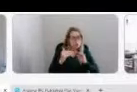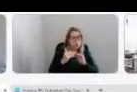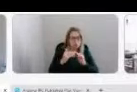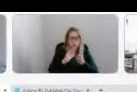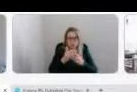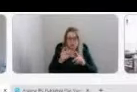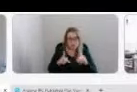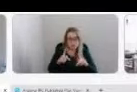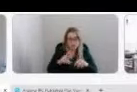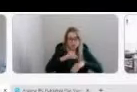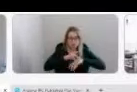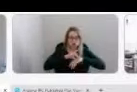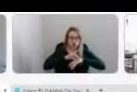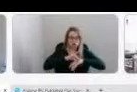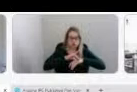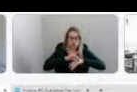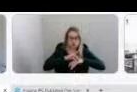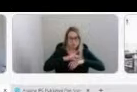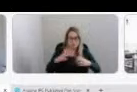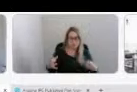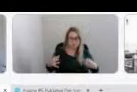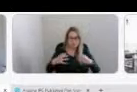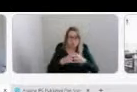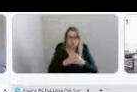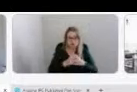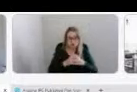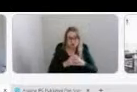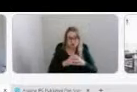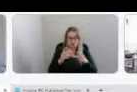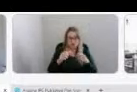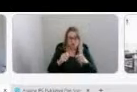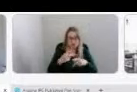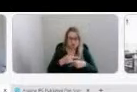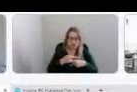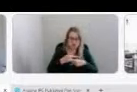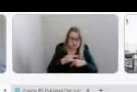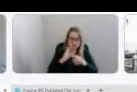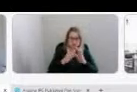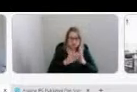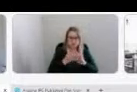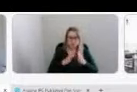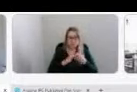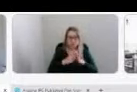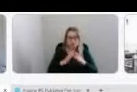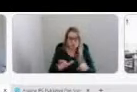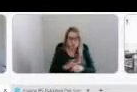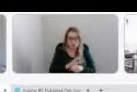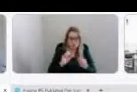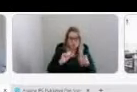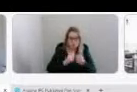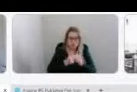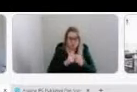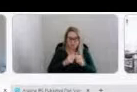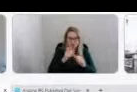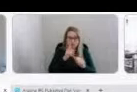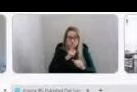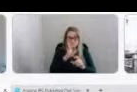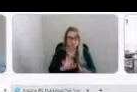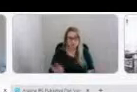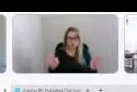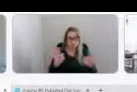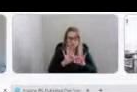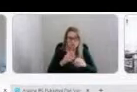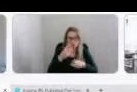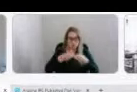geographical compactness and keeping cities whole competitiveness is a significant issue and